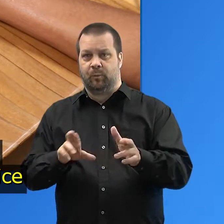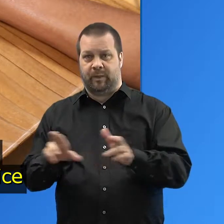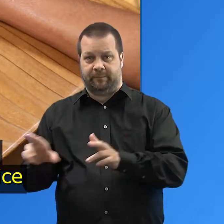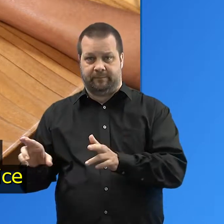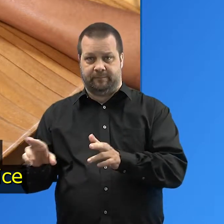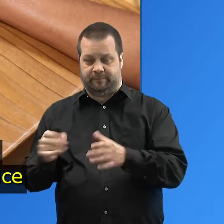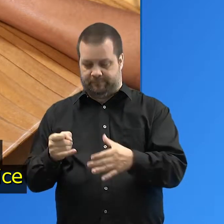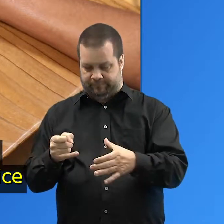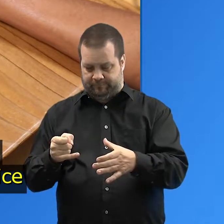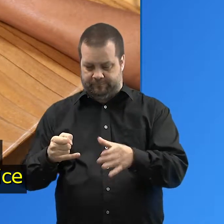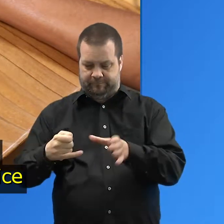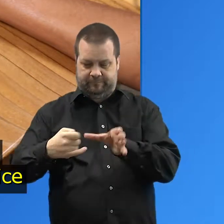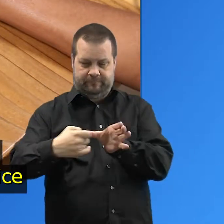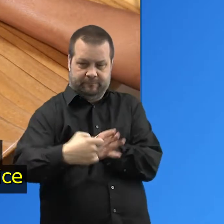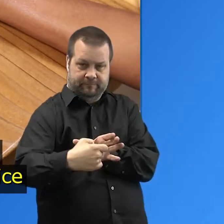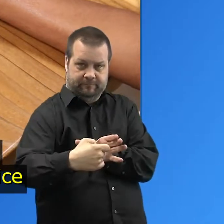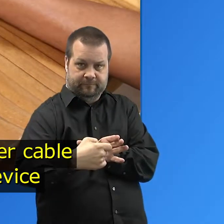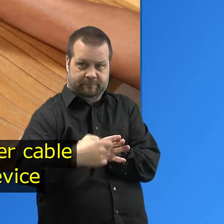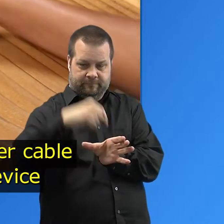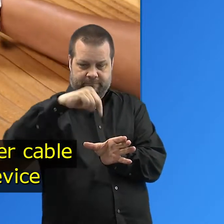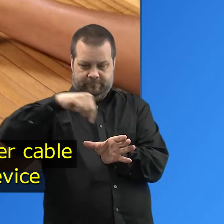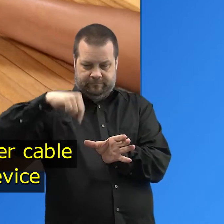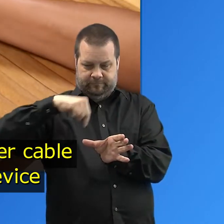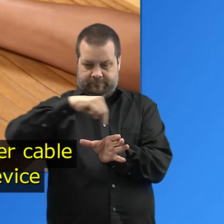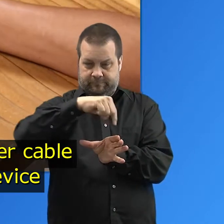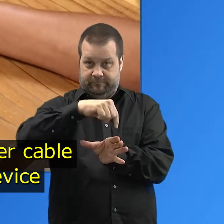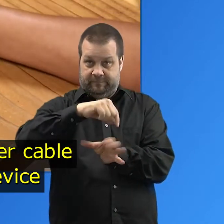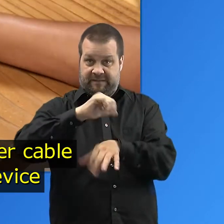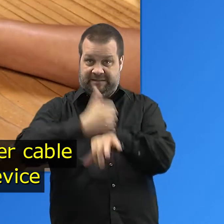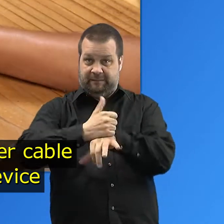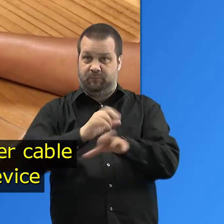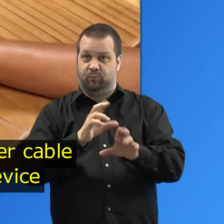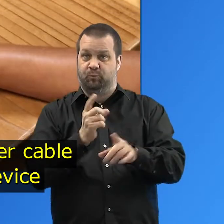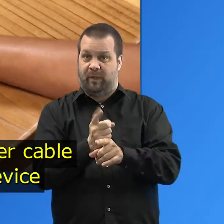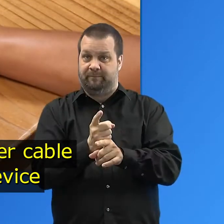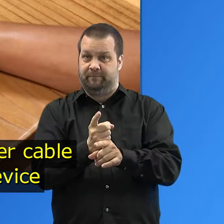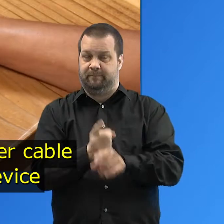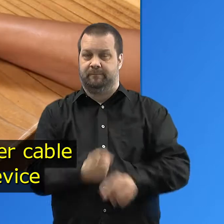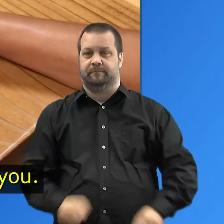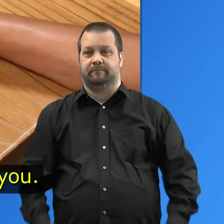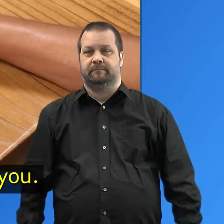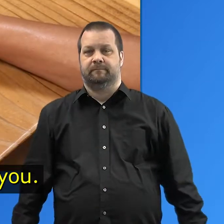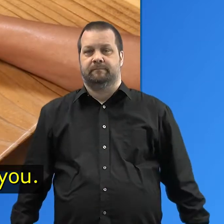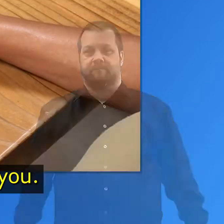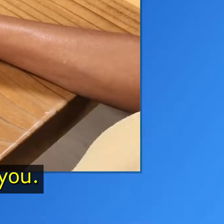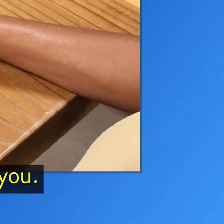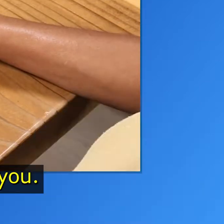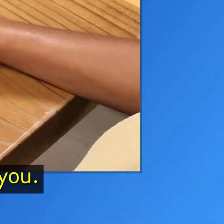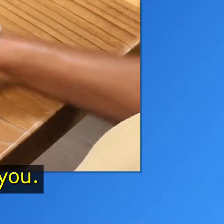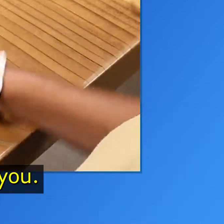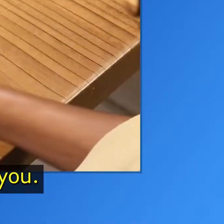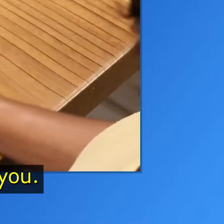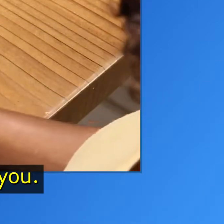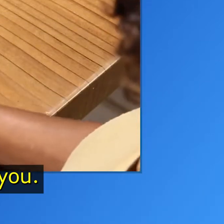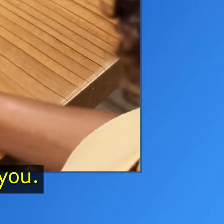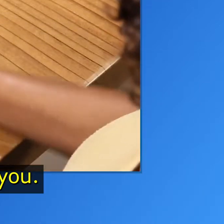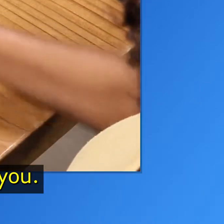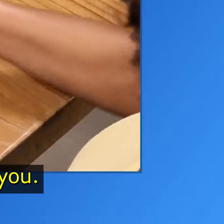First, make sure you orient the device so that the bottom power cable coming out of the device is facing away from